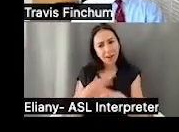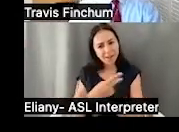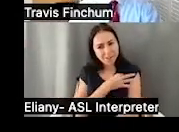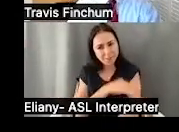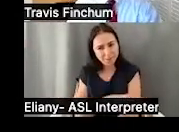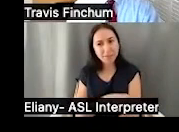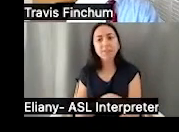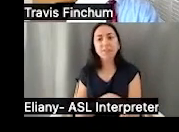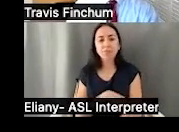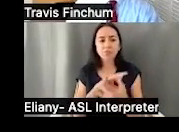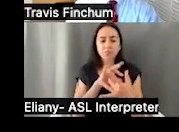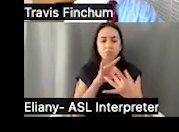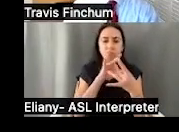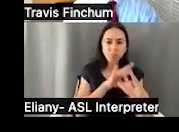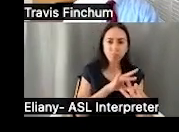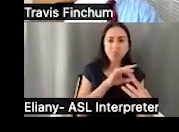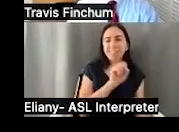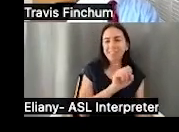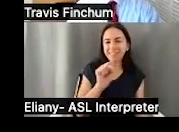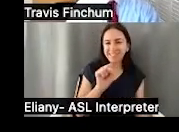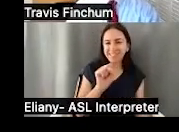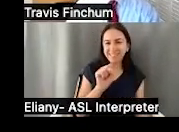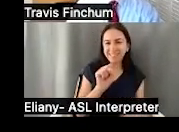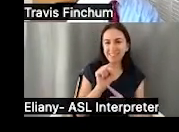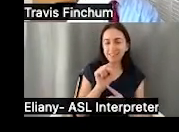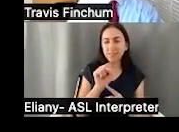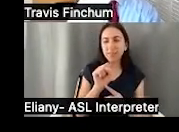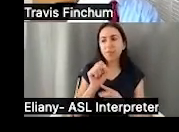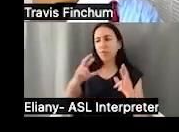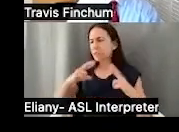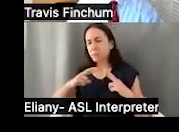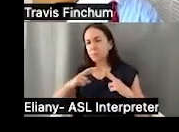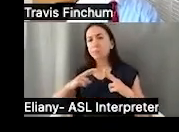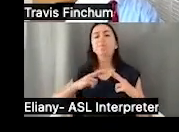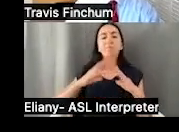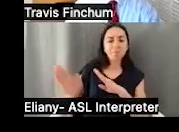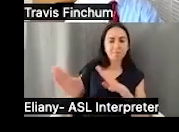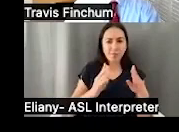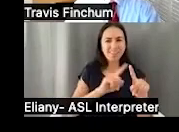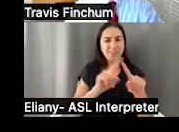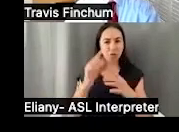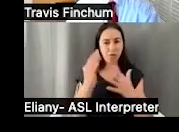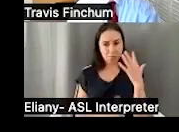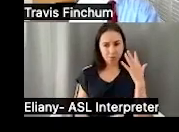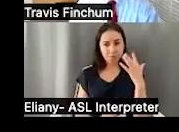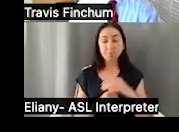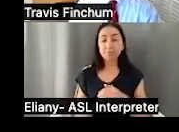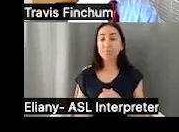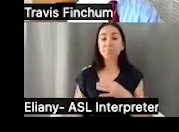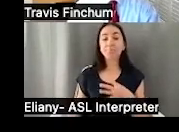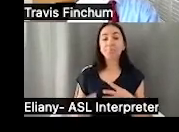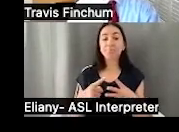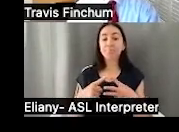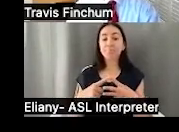Social Security that are not based upon retirement, and that's what we have to talk about. The first one is